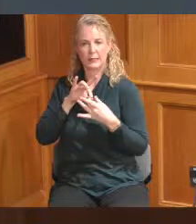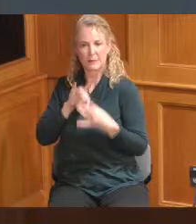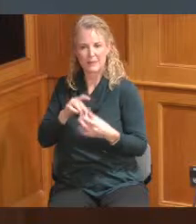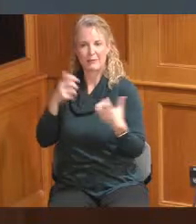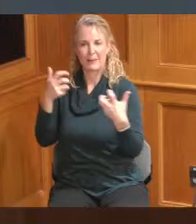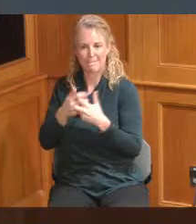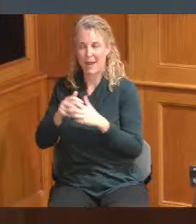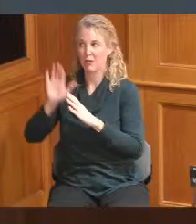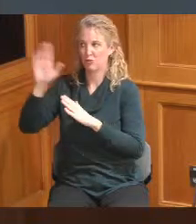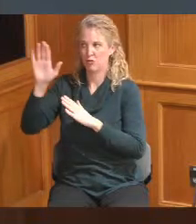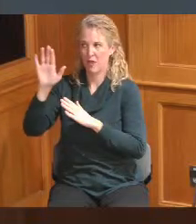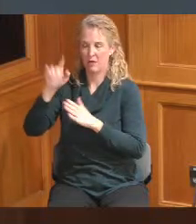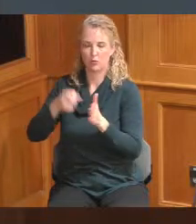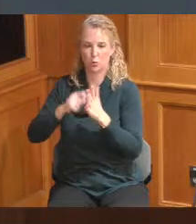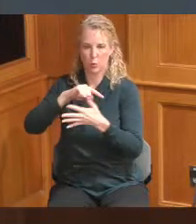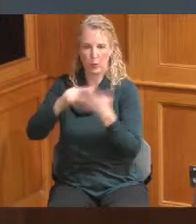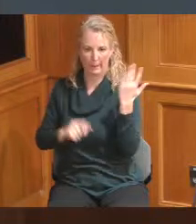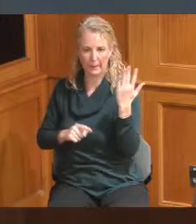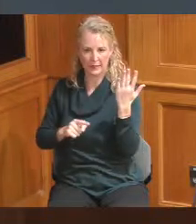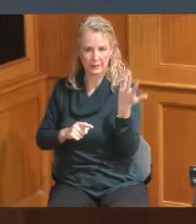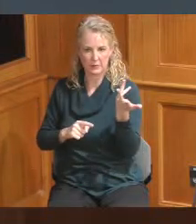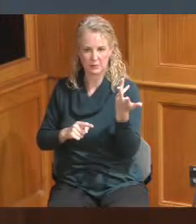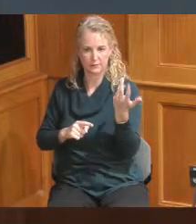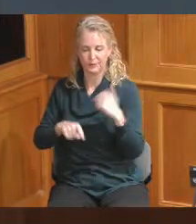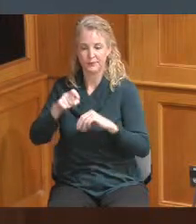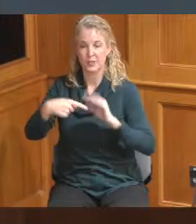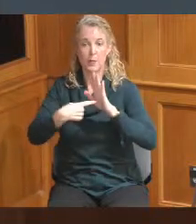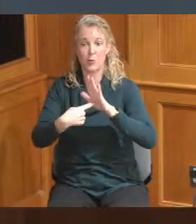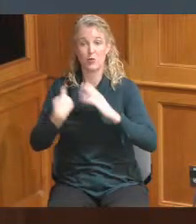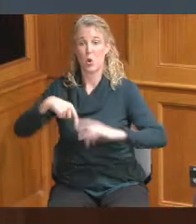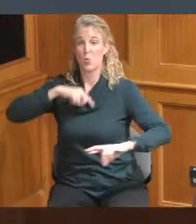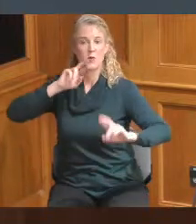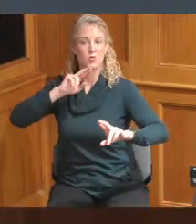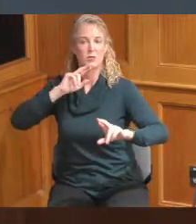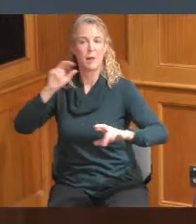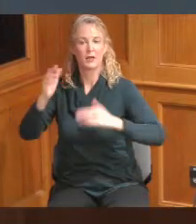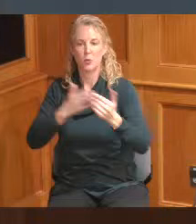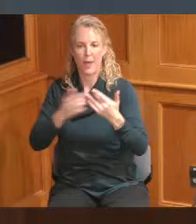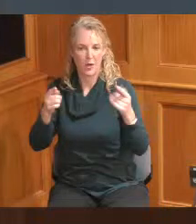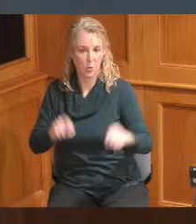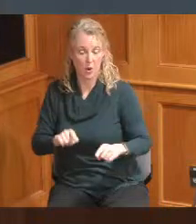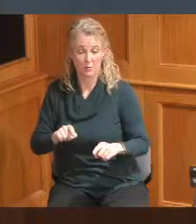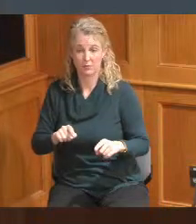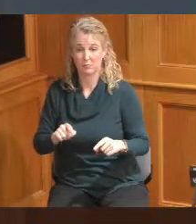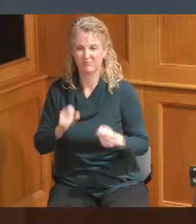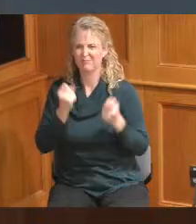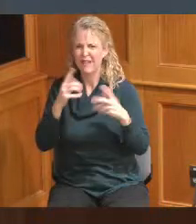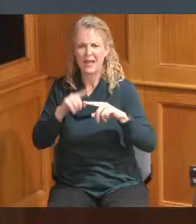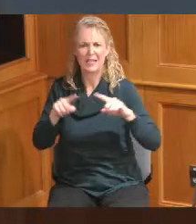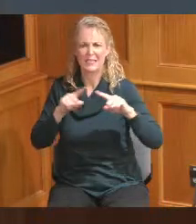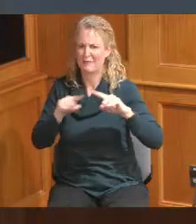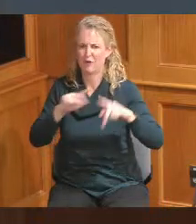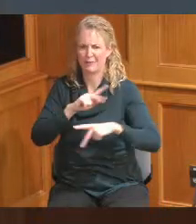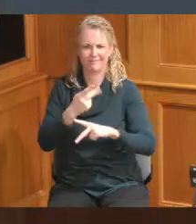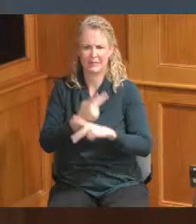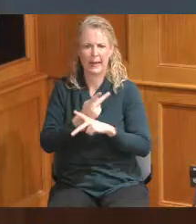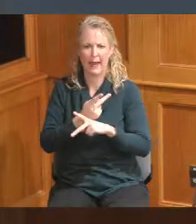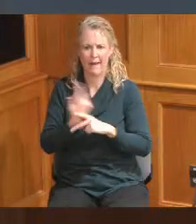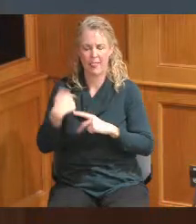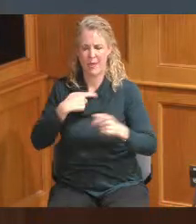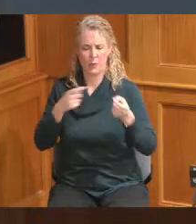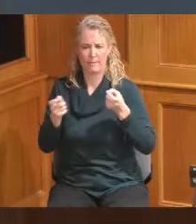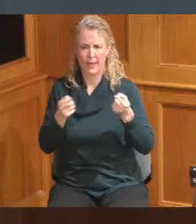It builds capability, again, across the response spectrum. There's cyber grants. There's all kinds of grants out there that we